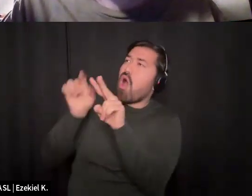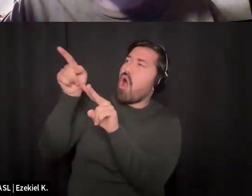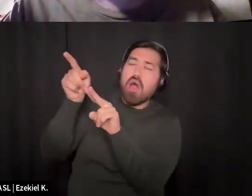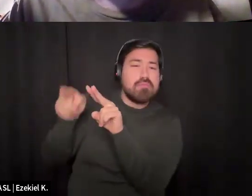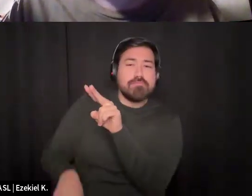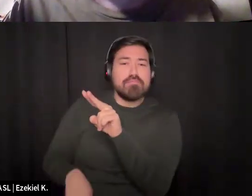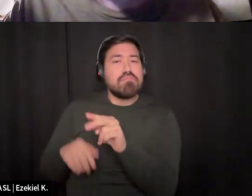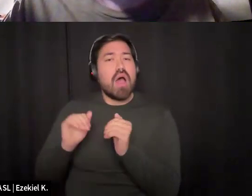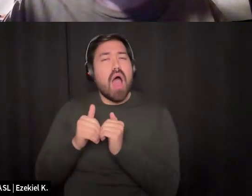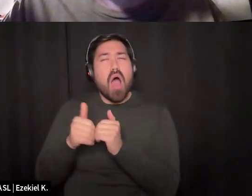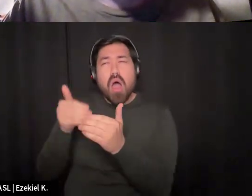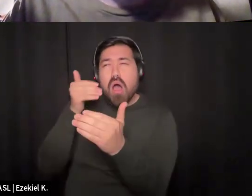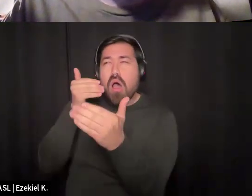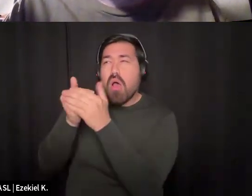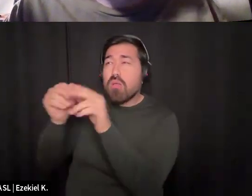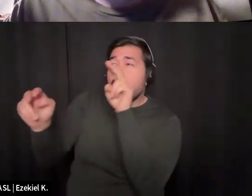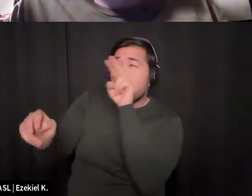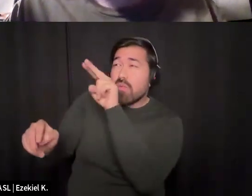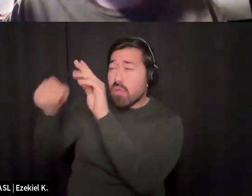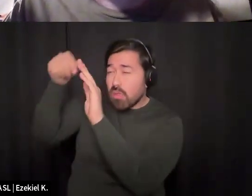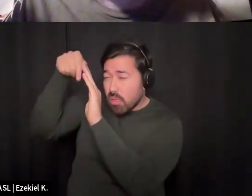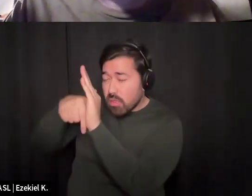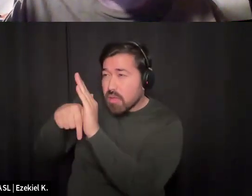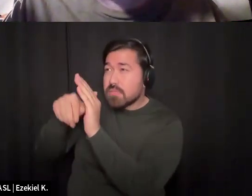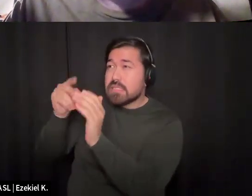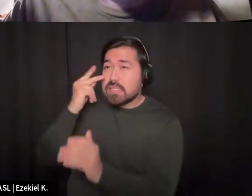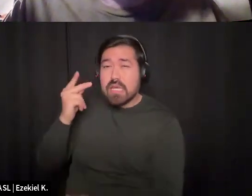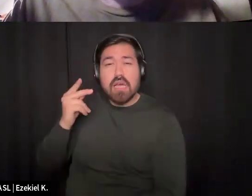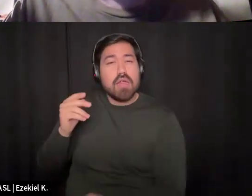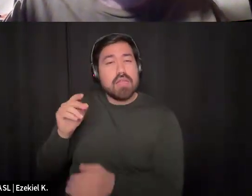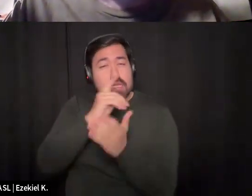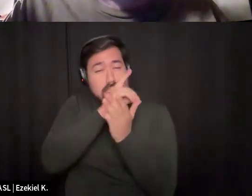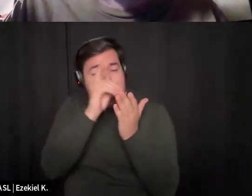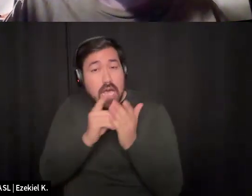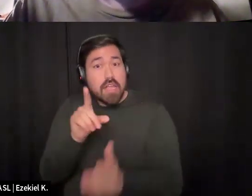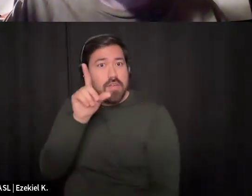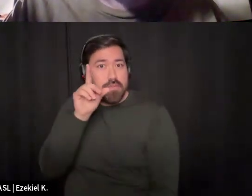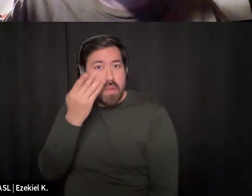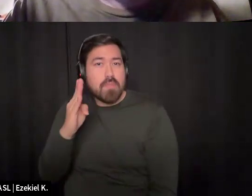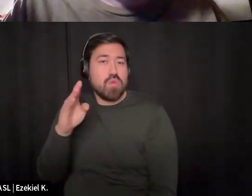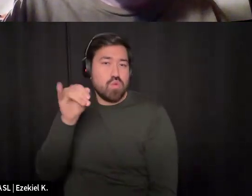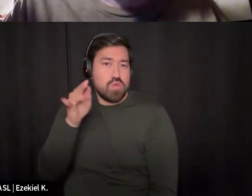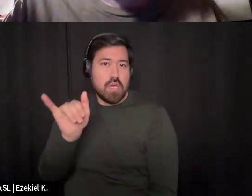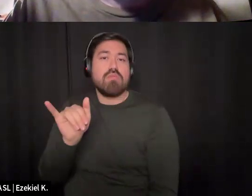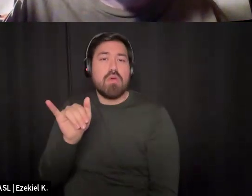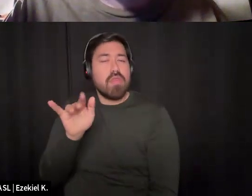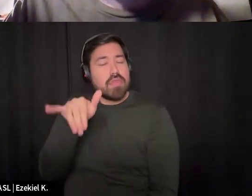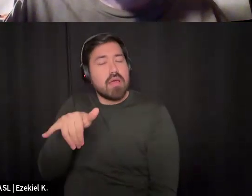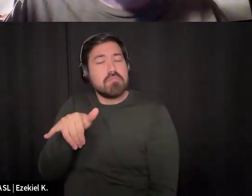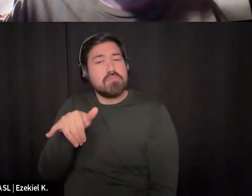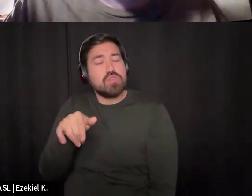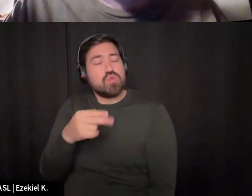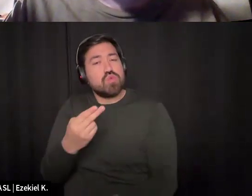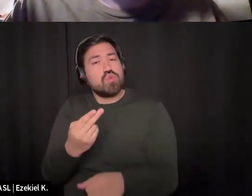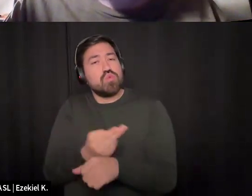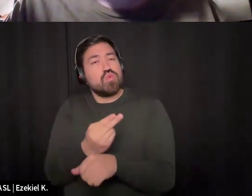was I actually looking to the plumage pattern? And so yeah, I think that that's a useful